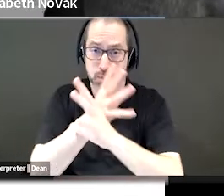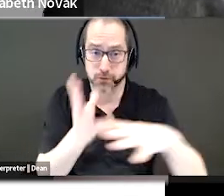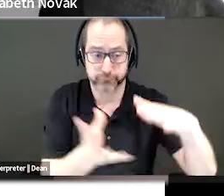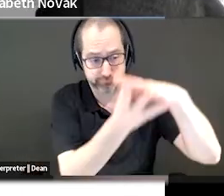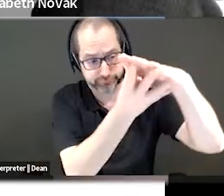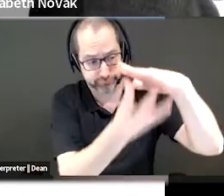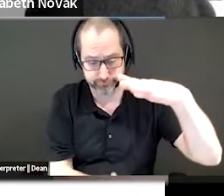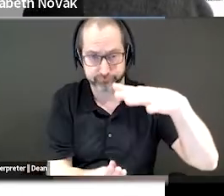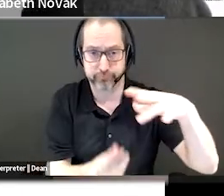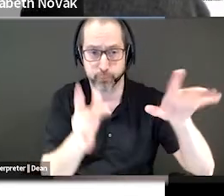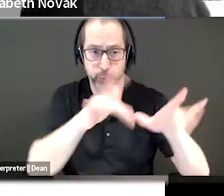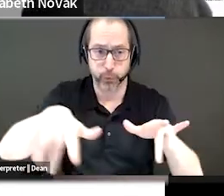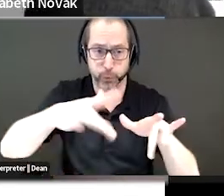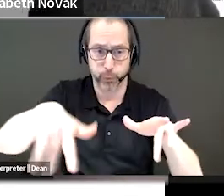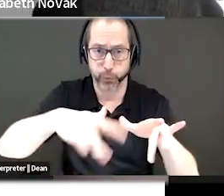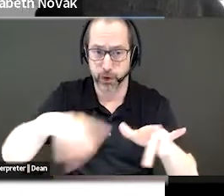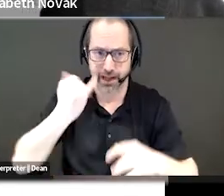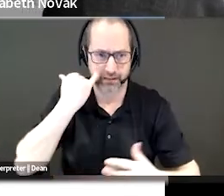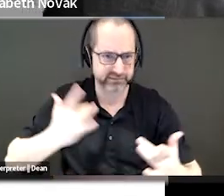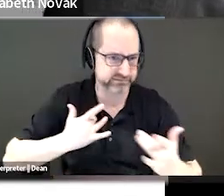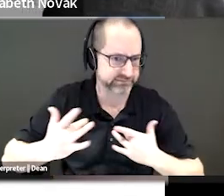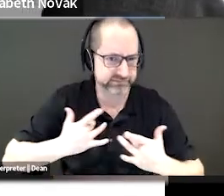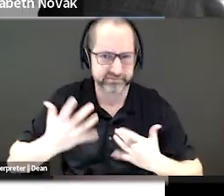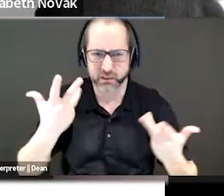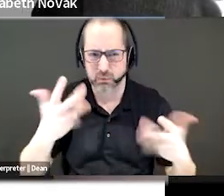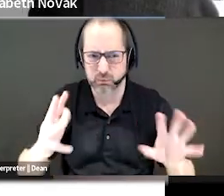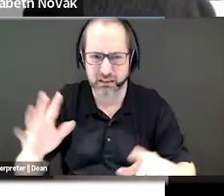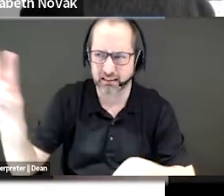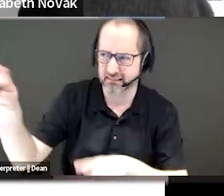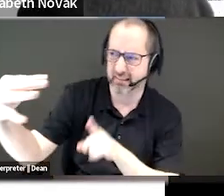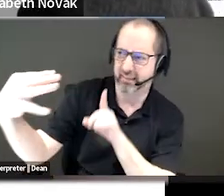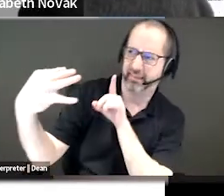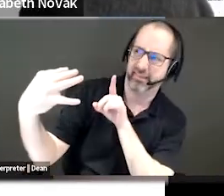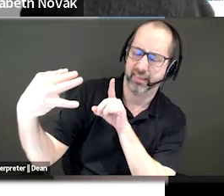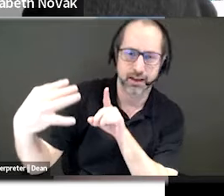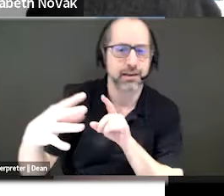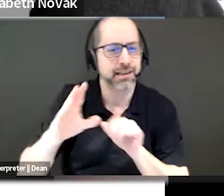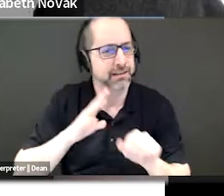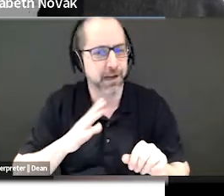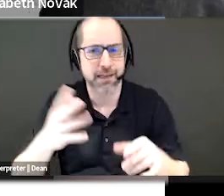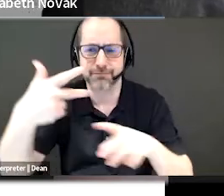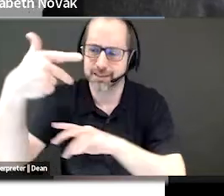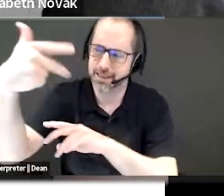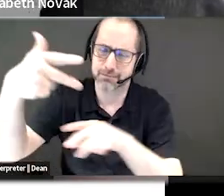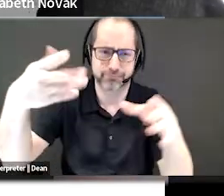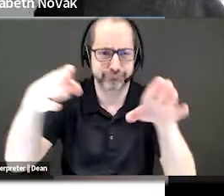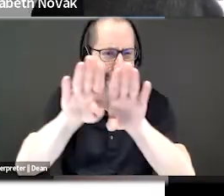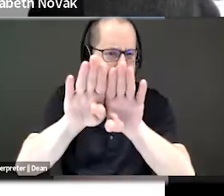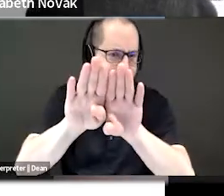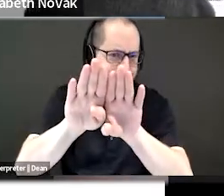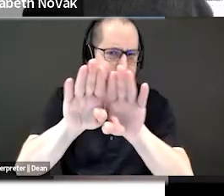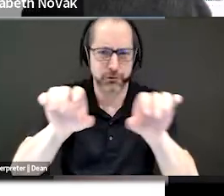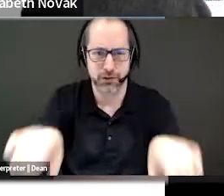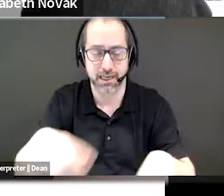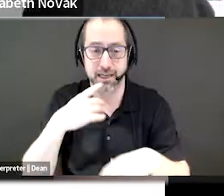any issues about wanting to be seen, you're welcome to turn your camera off. And we do have ASL